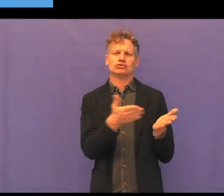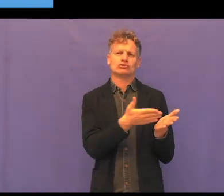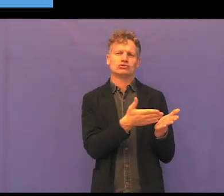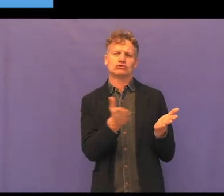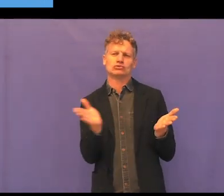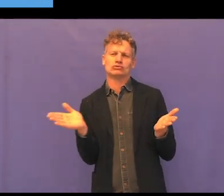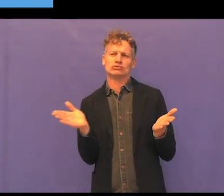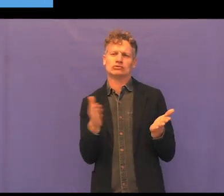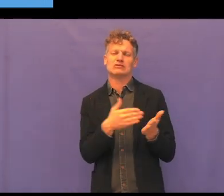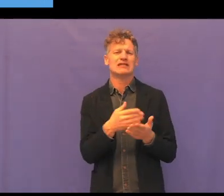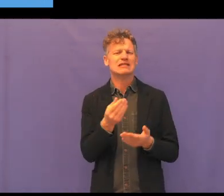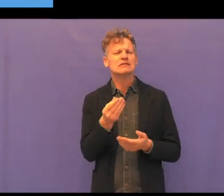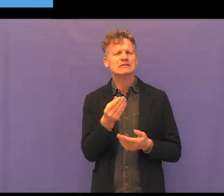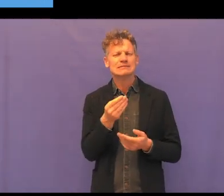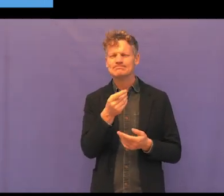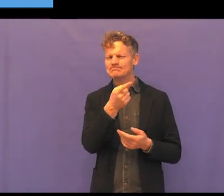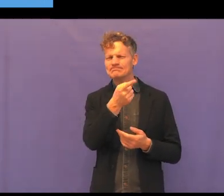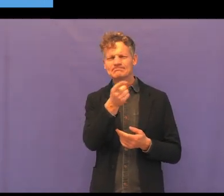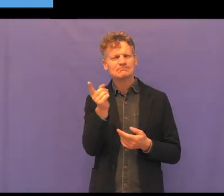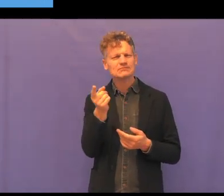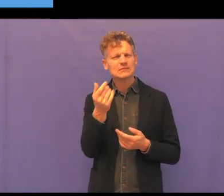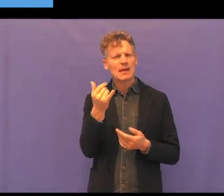The idea, if you want to be good at something,